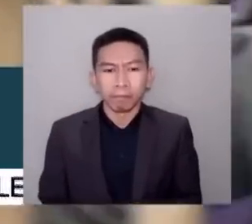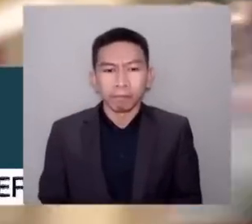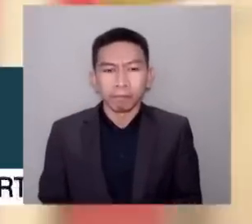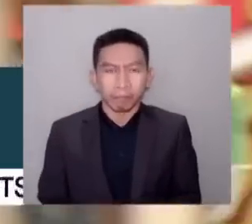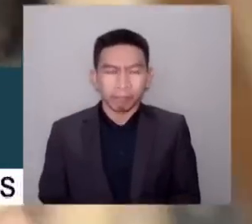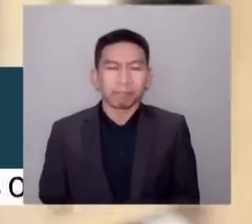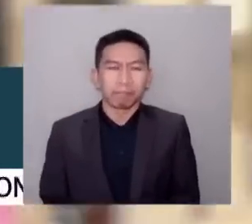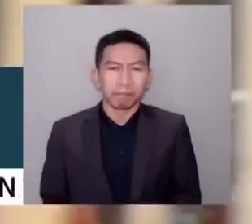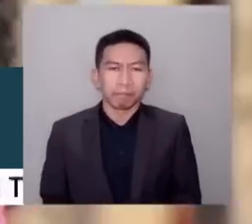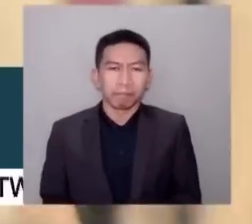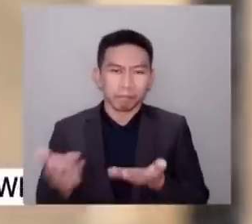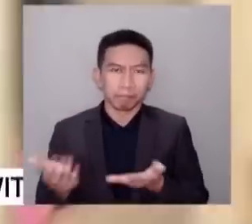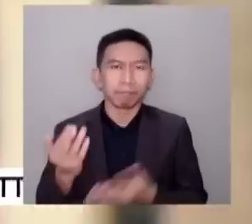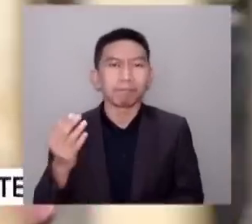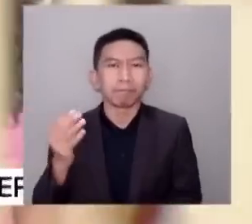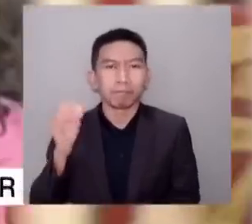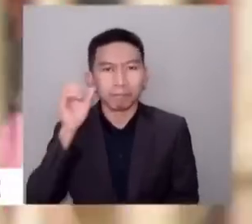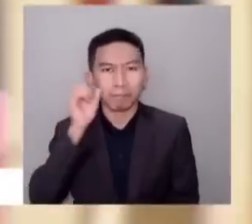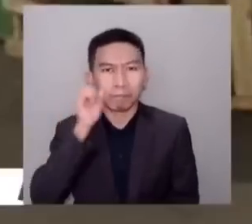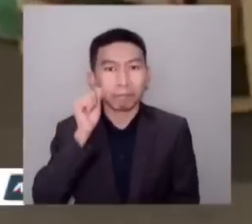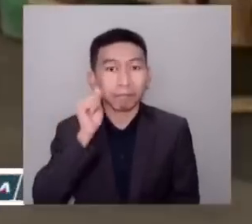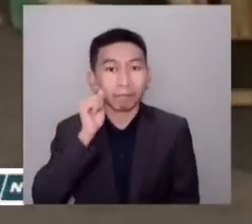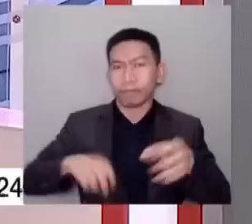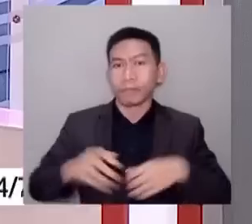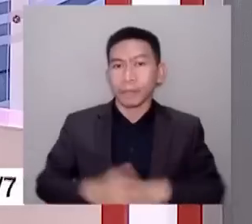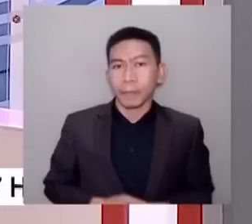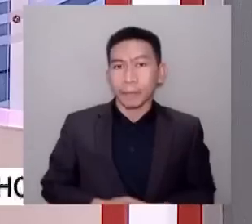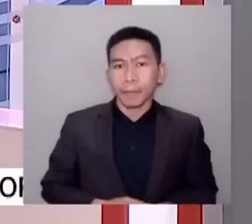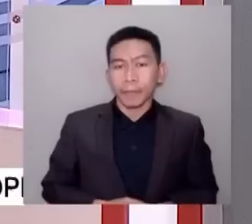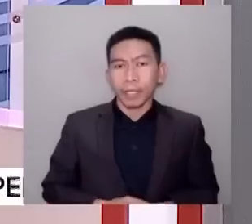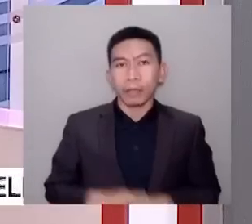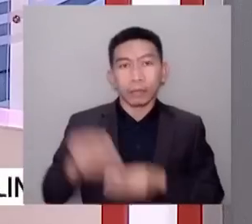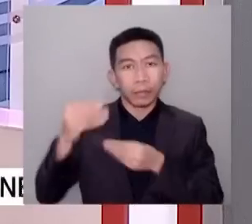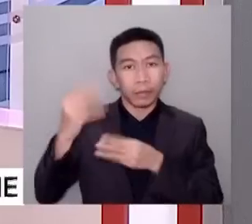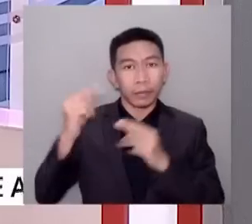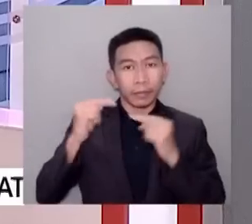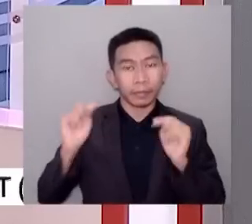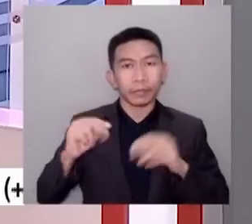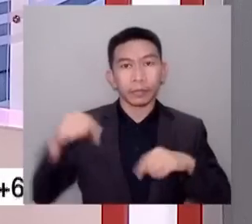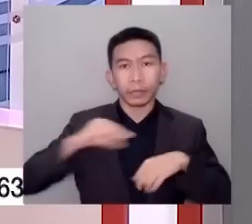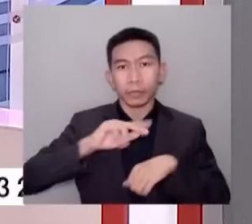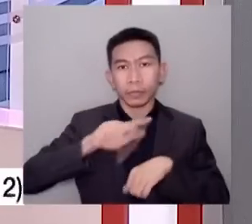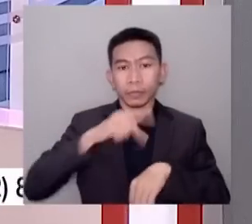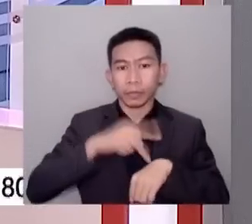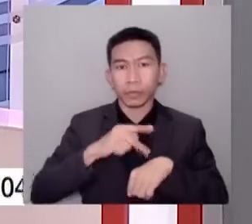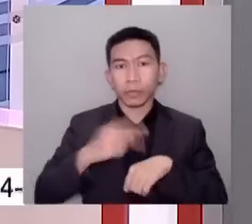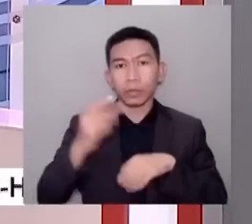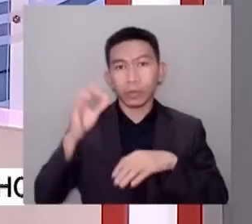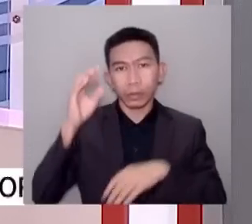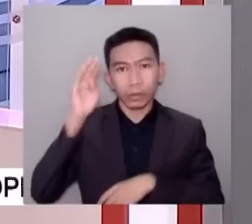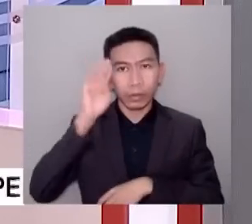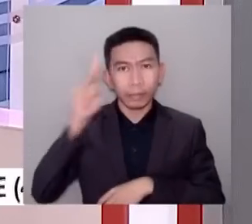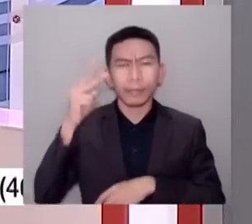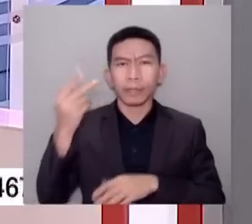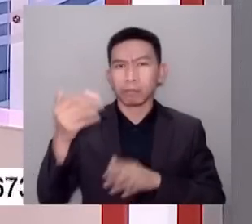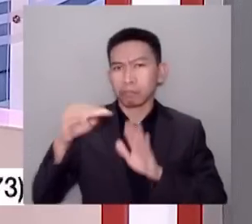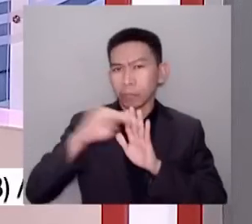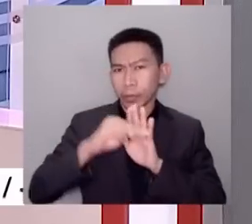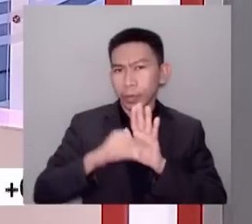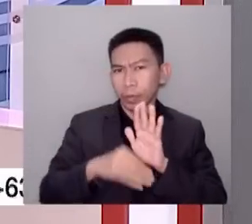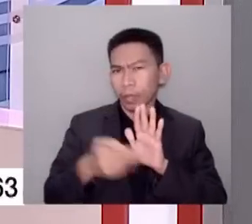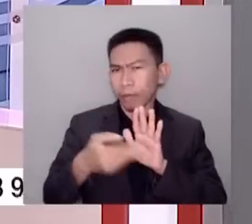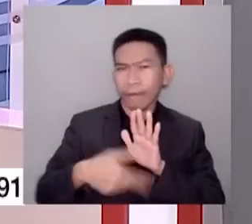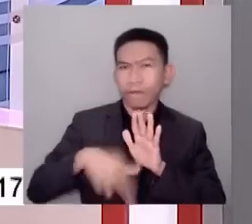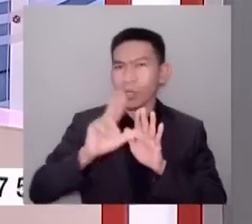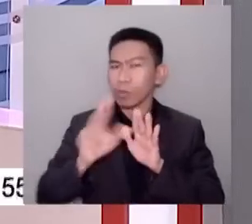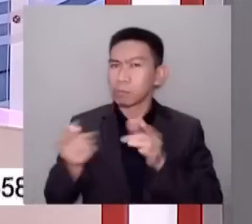there joining us on the line. Thanks, Shet. Take care. Keep safe. President Marcos gave a rundown of his activities during his first week in office in his